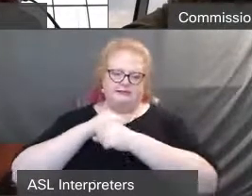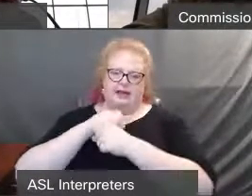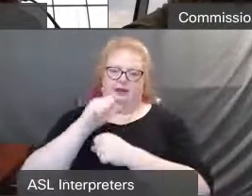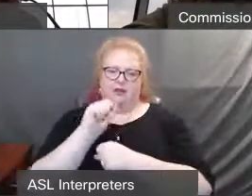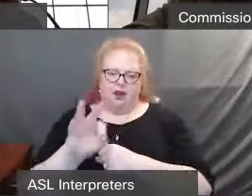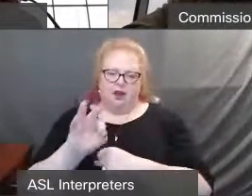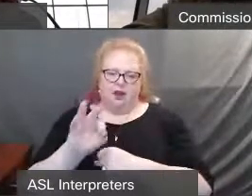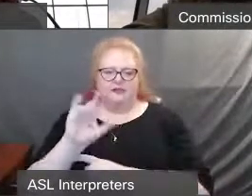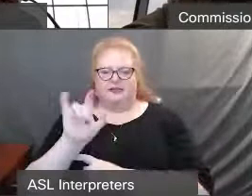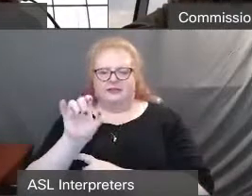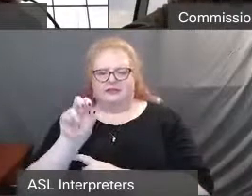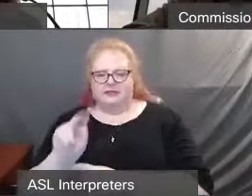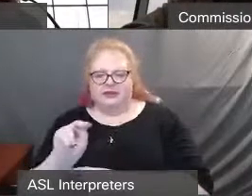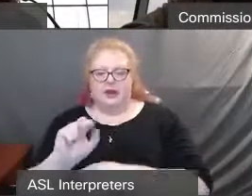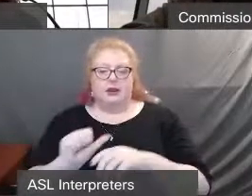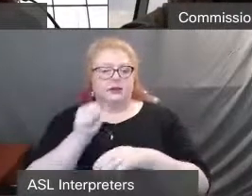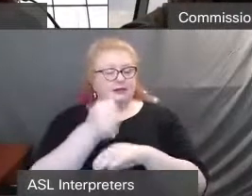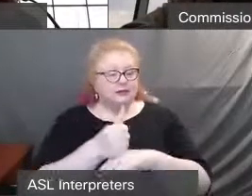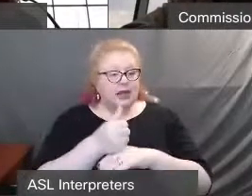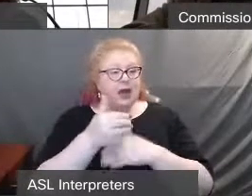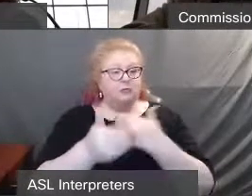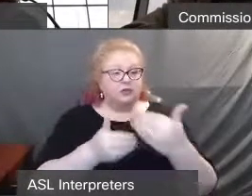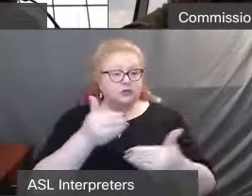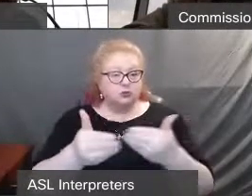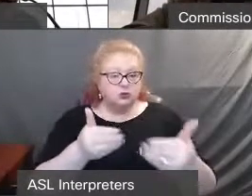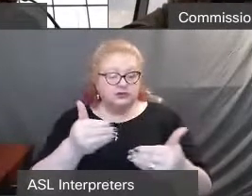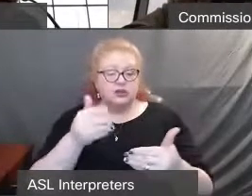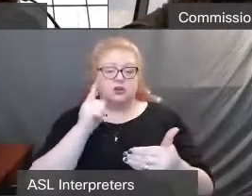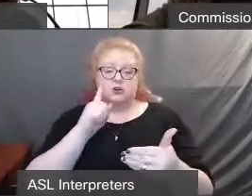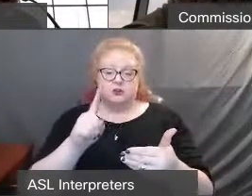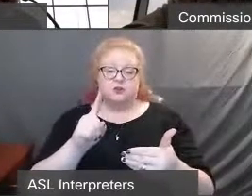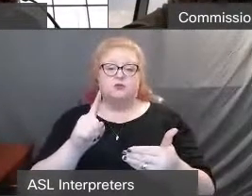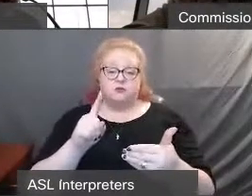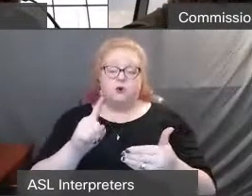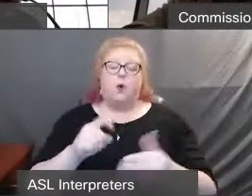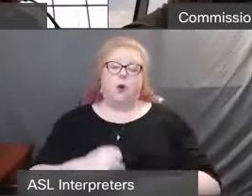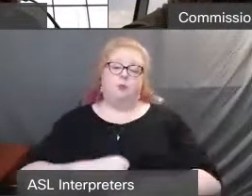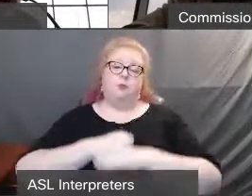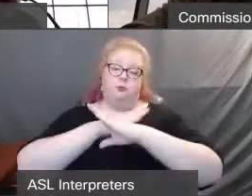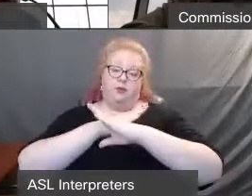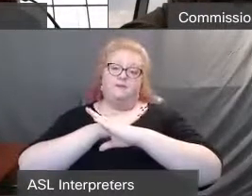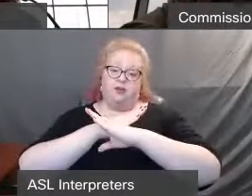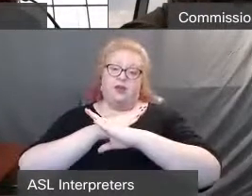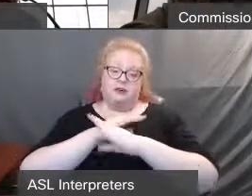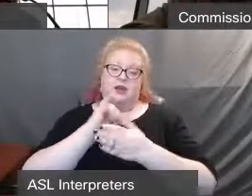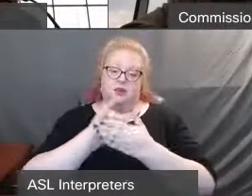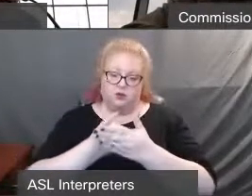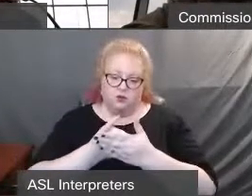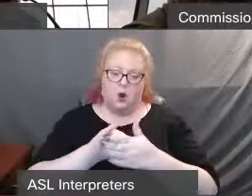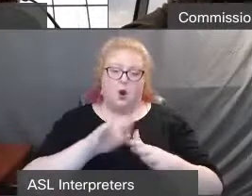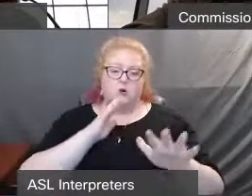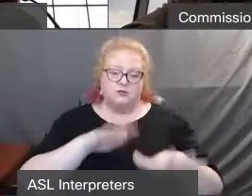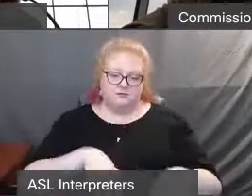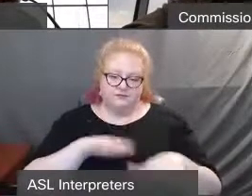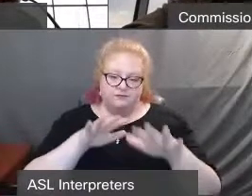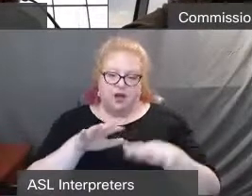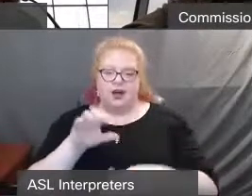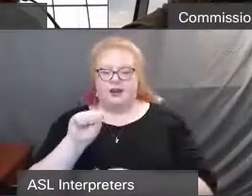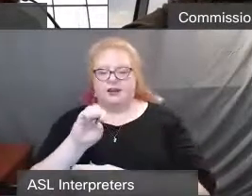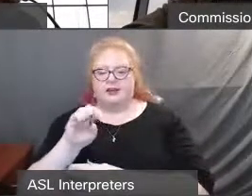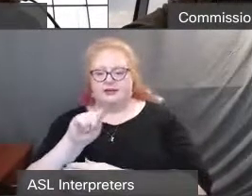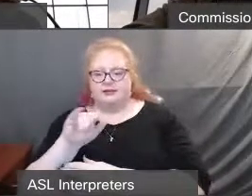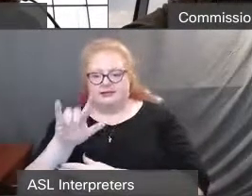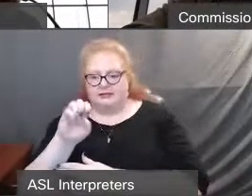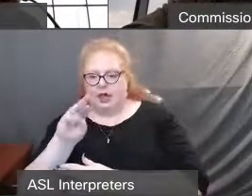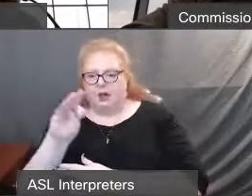standards and procedures for development which prevent potential flooding, erosion, and sediment damage, prevent the pollution of streams, ponds, and other